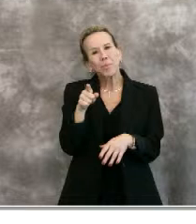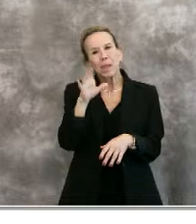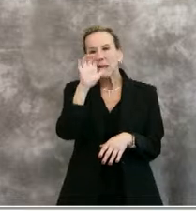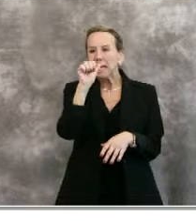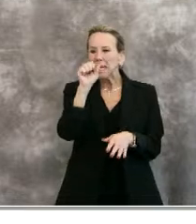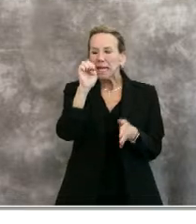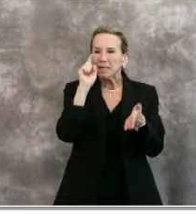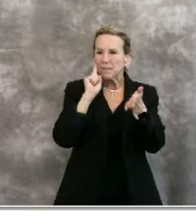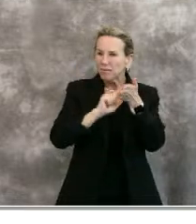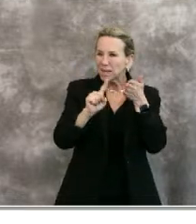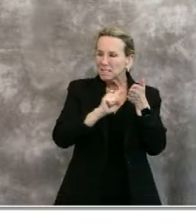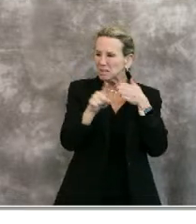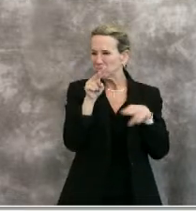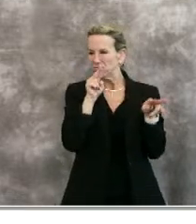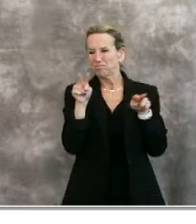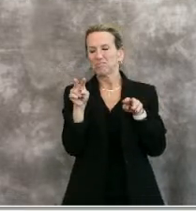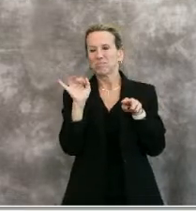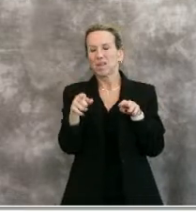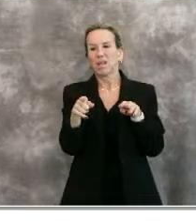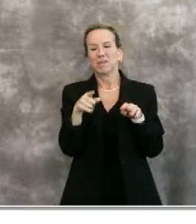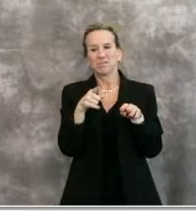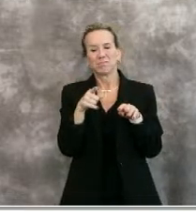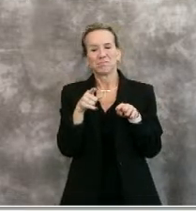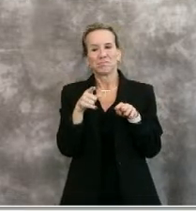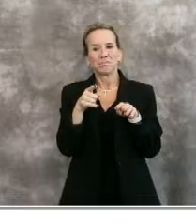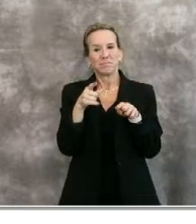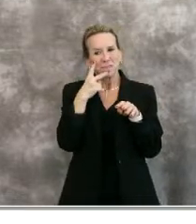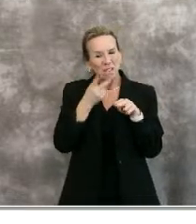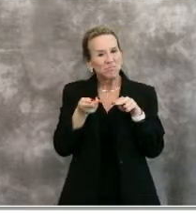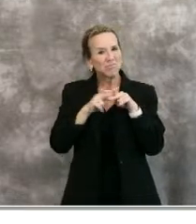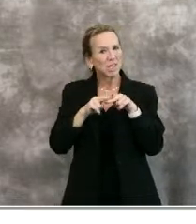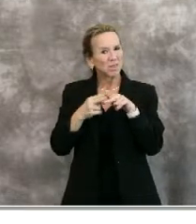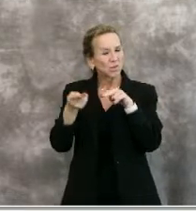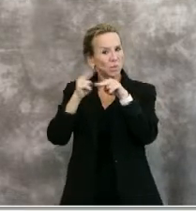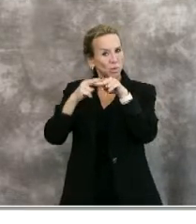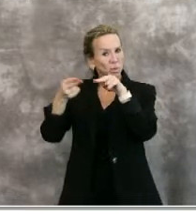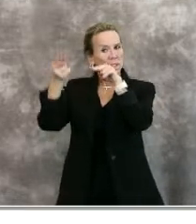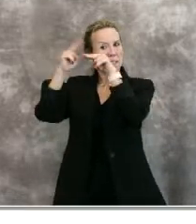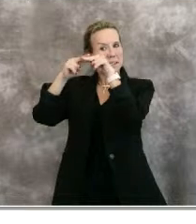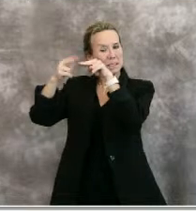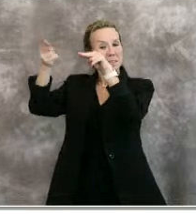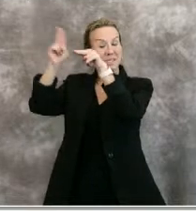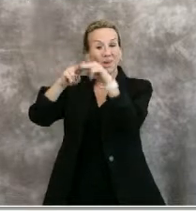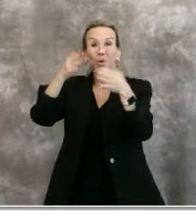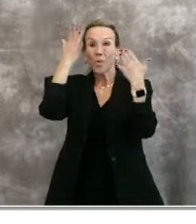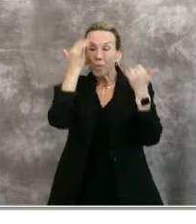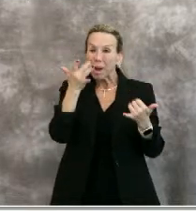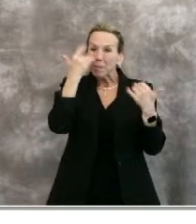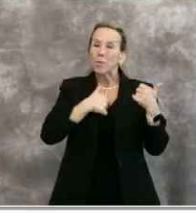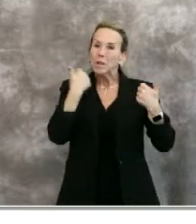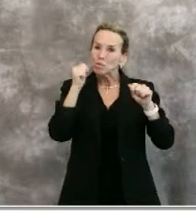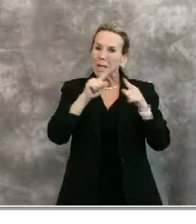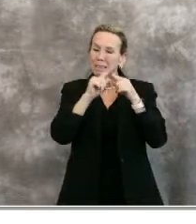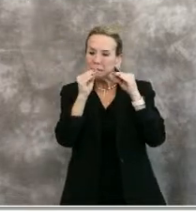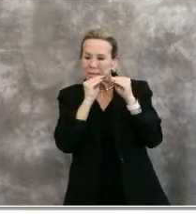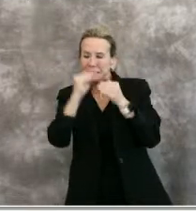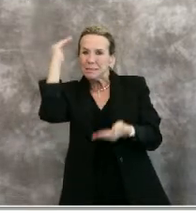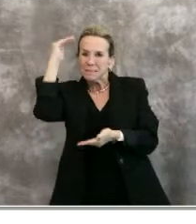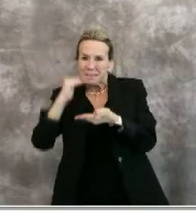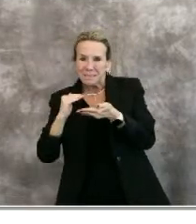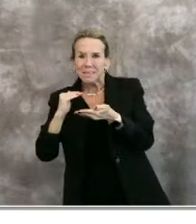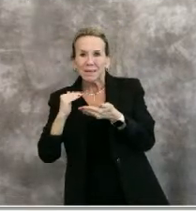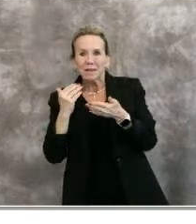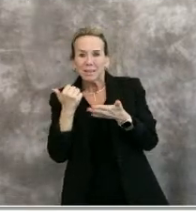case investigations are increasing, again, due to the mitigation factors that we have